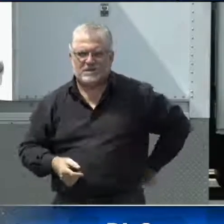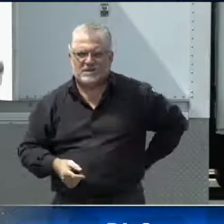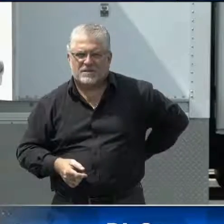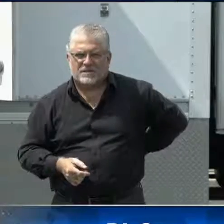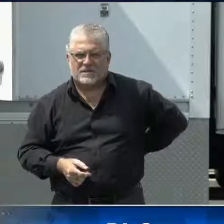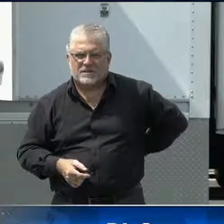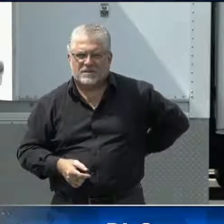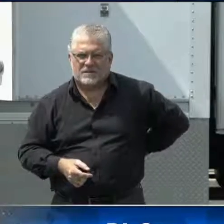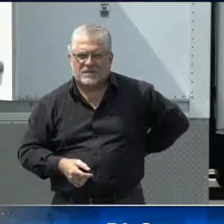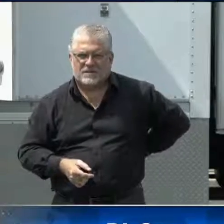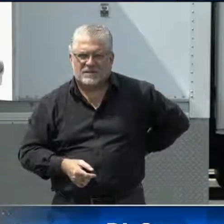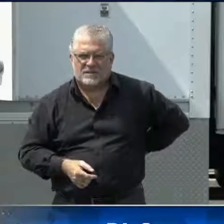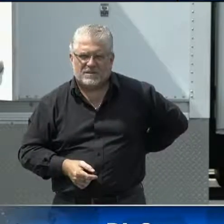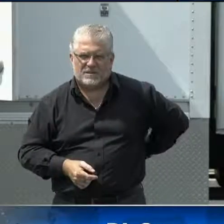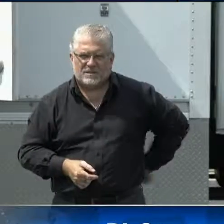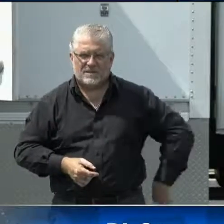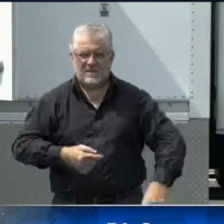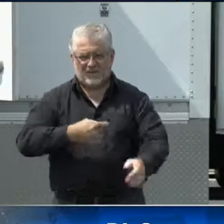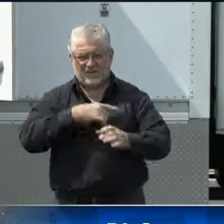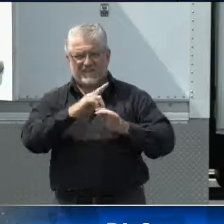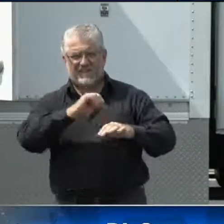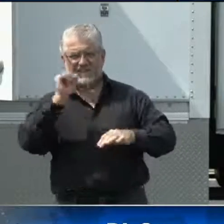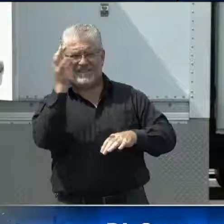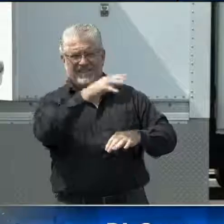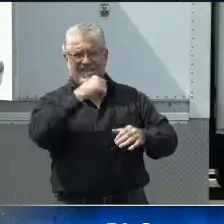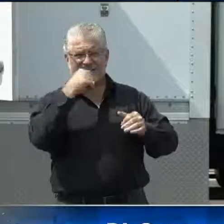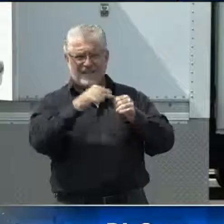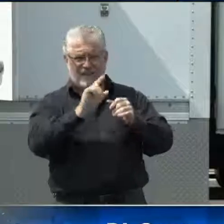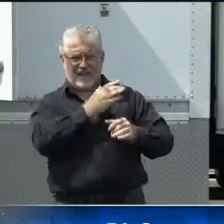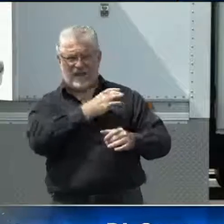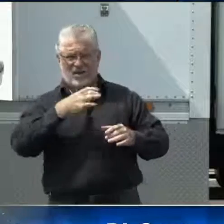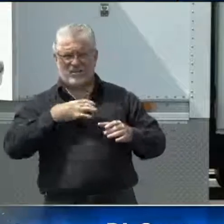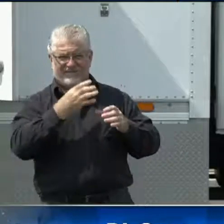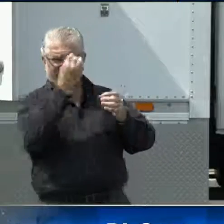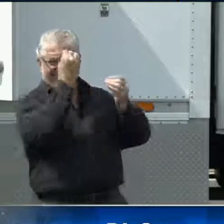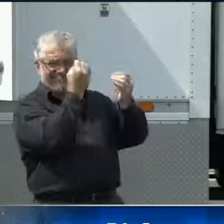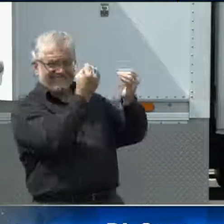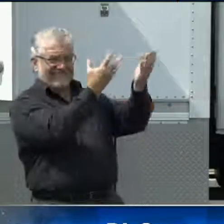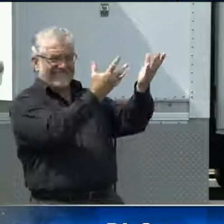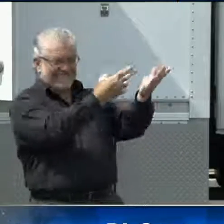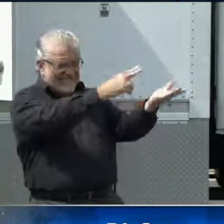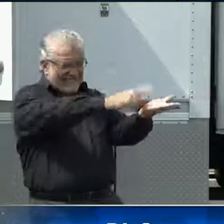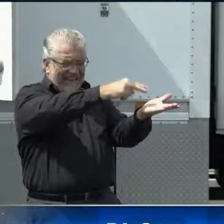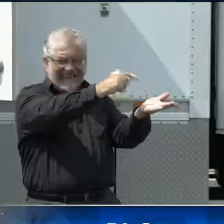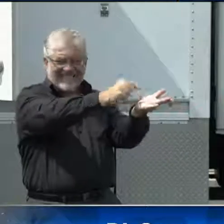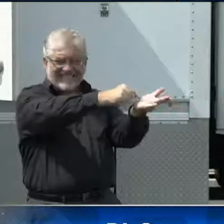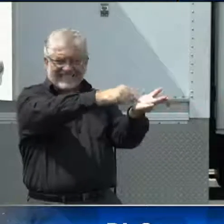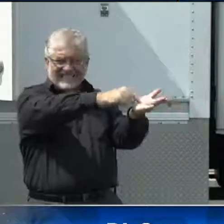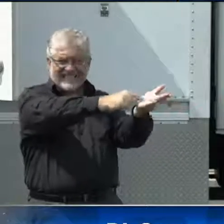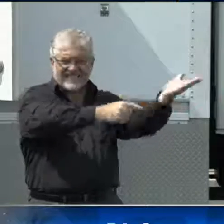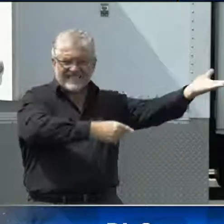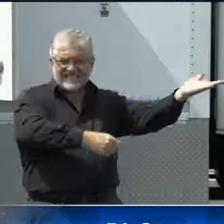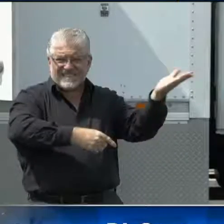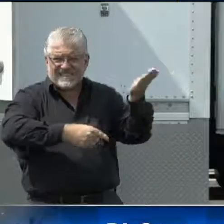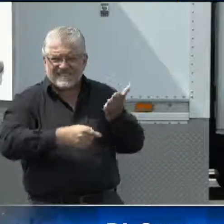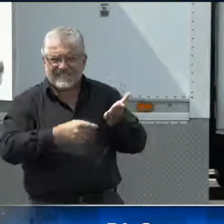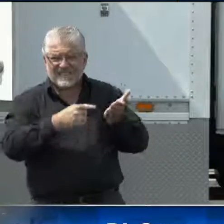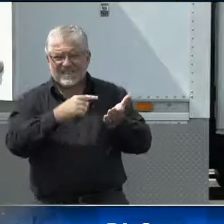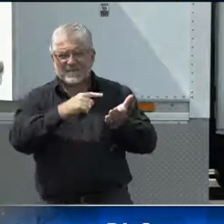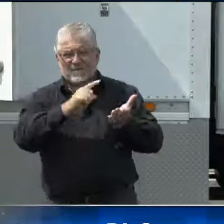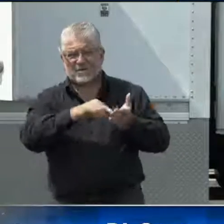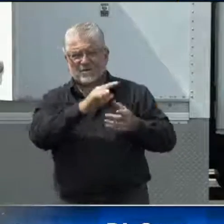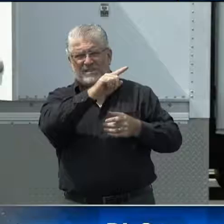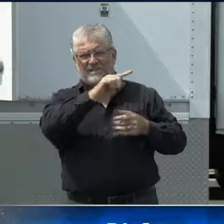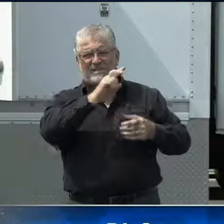letter to our congressional delegation to sign on to, and that would be a letter to Secretary Azar, asking them to